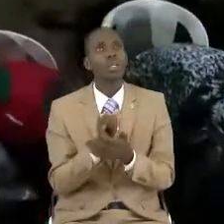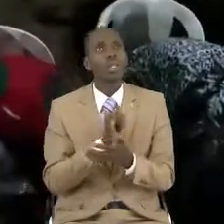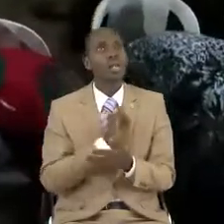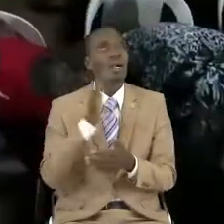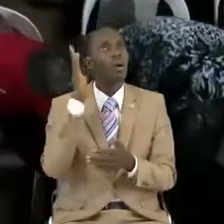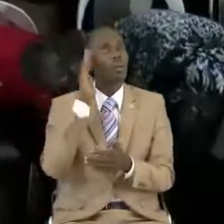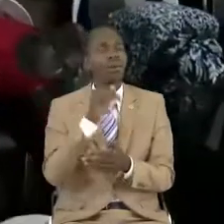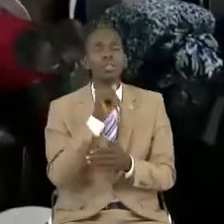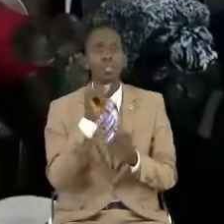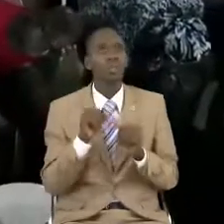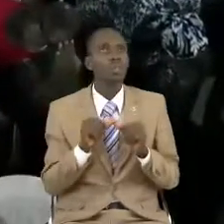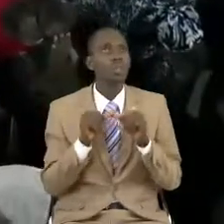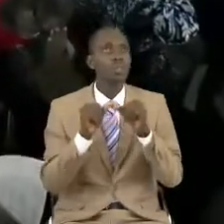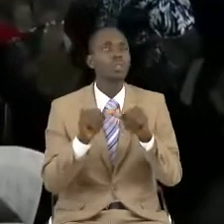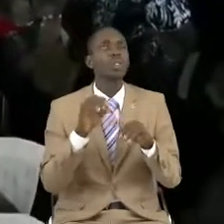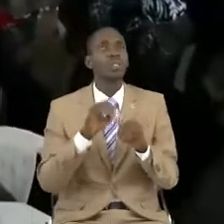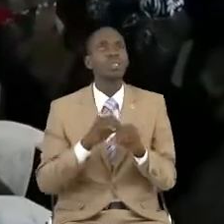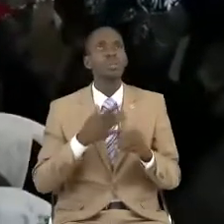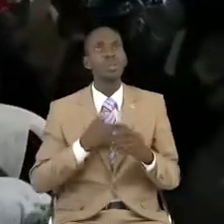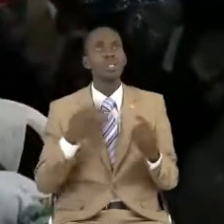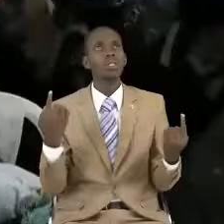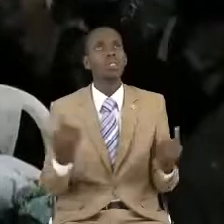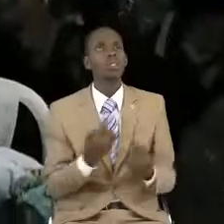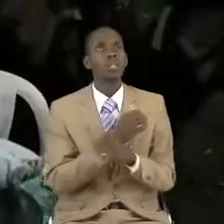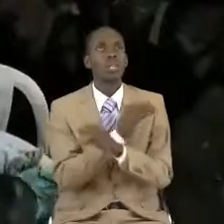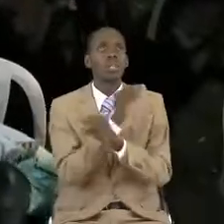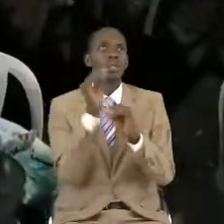in my sins anymore